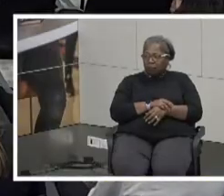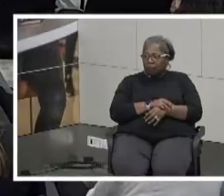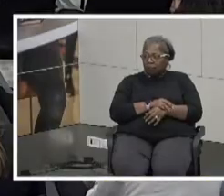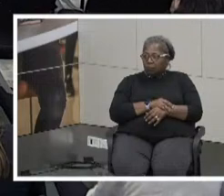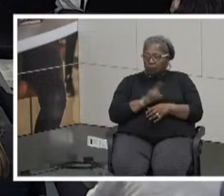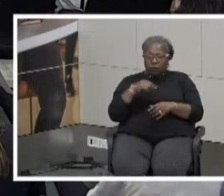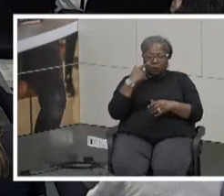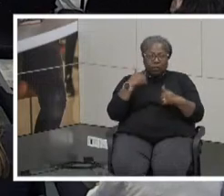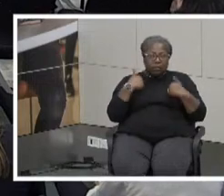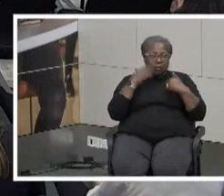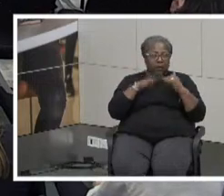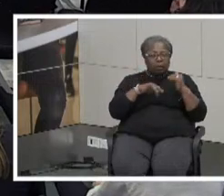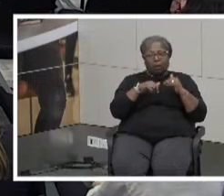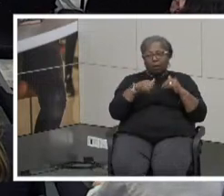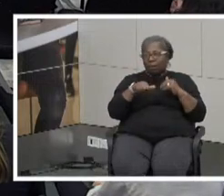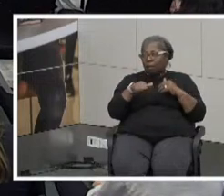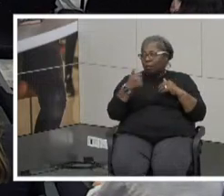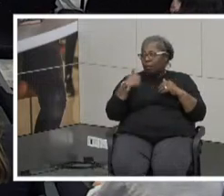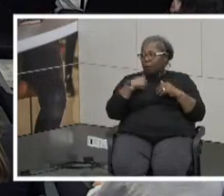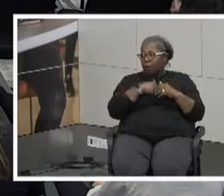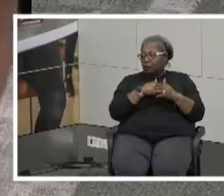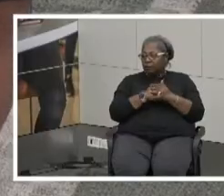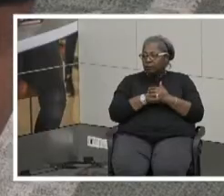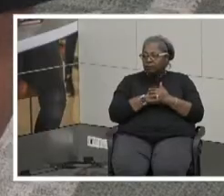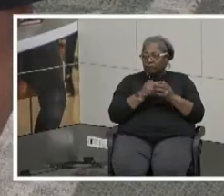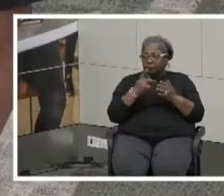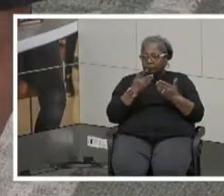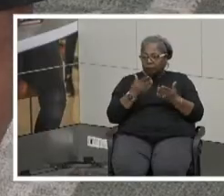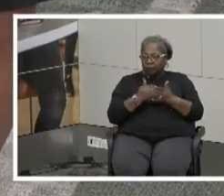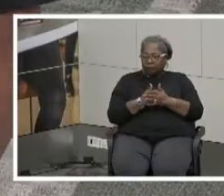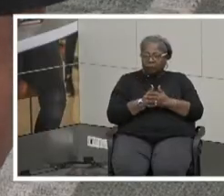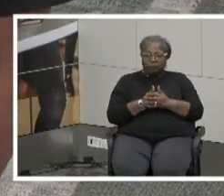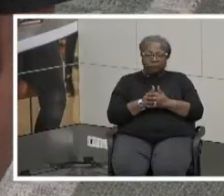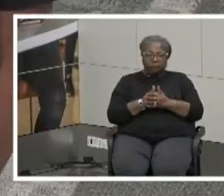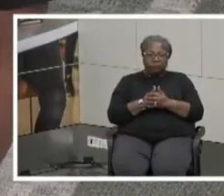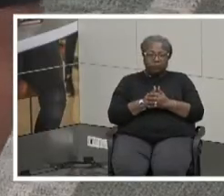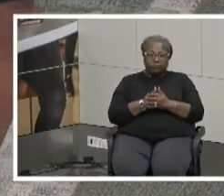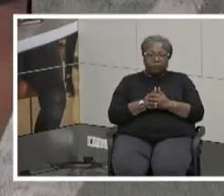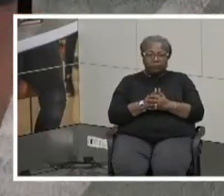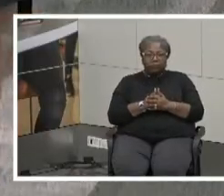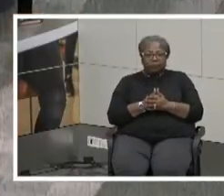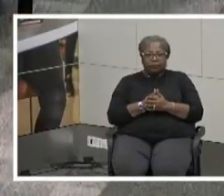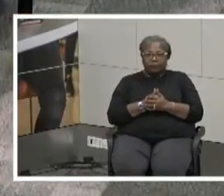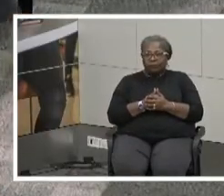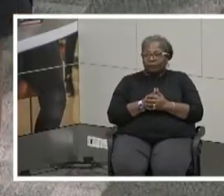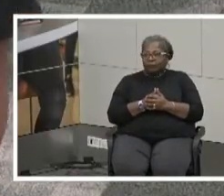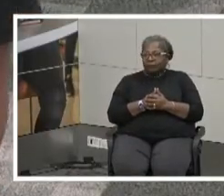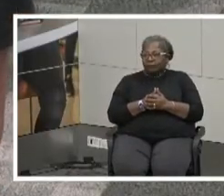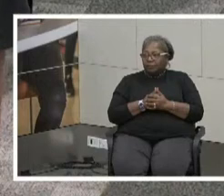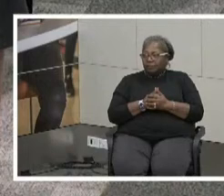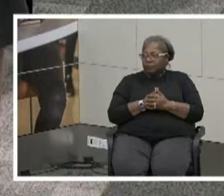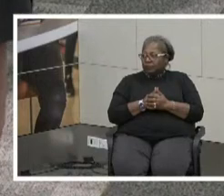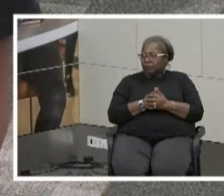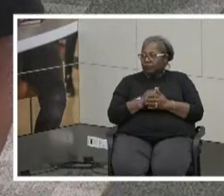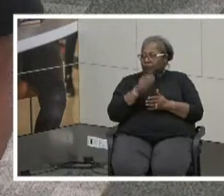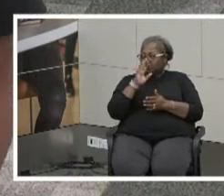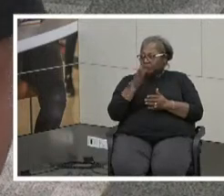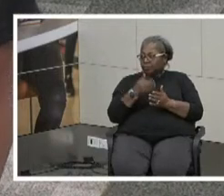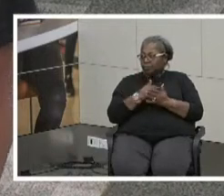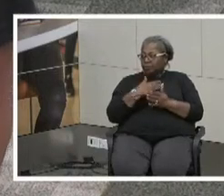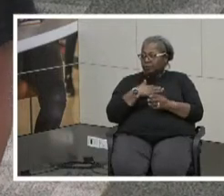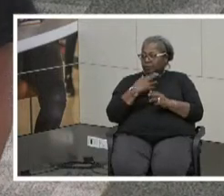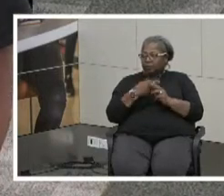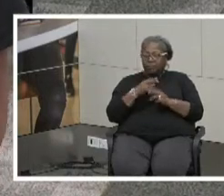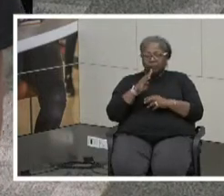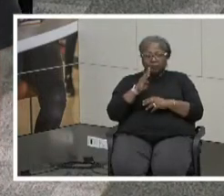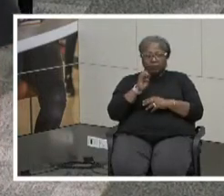like you look younger than the rest of us so you must be a student speaker okay go ahead hello my